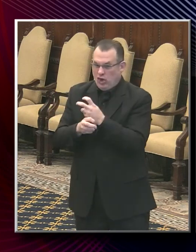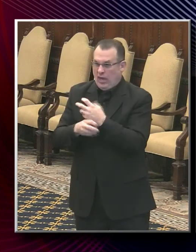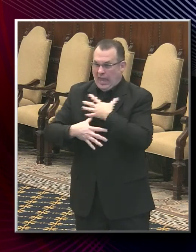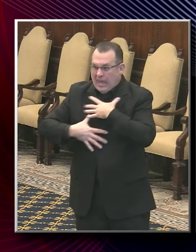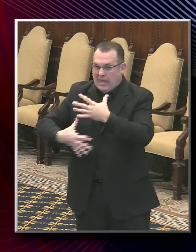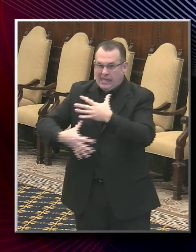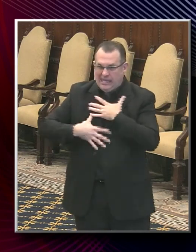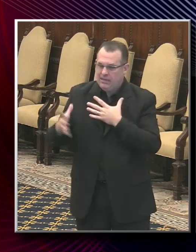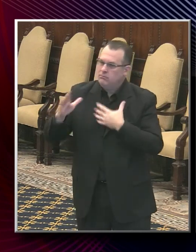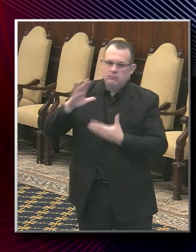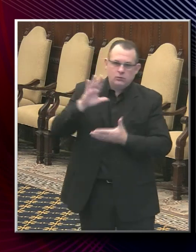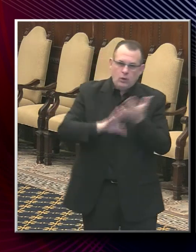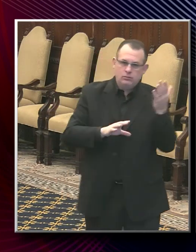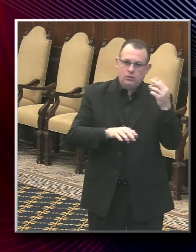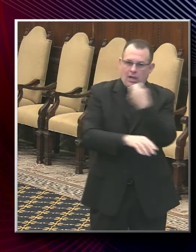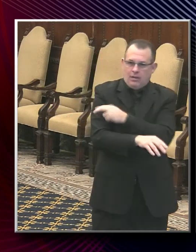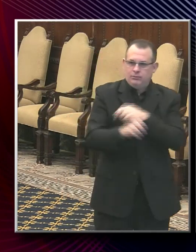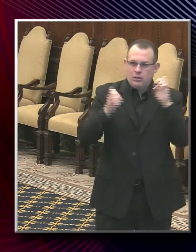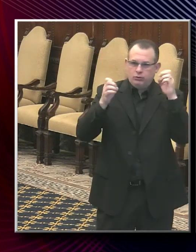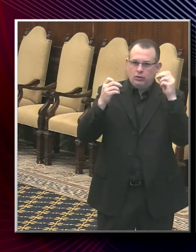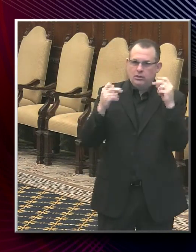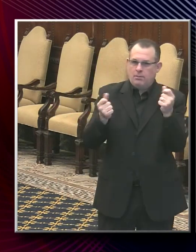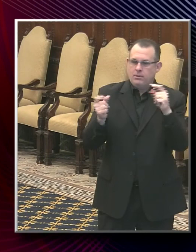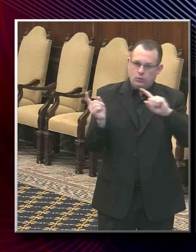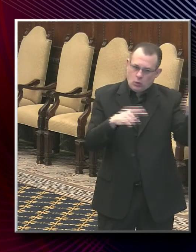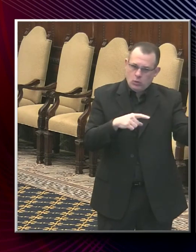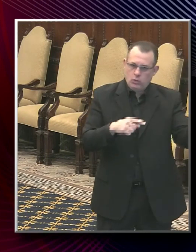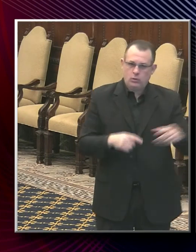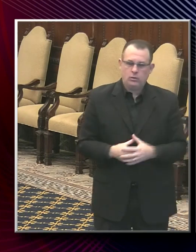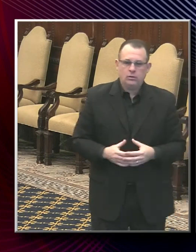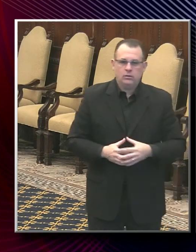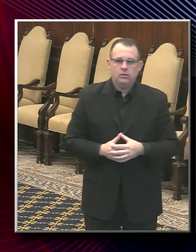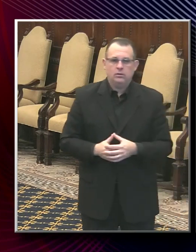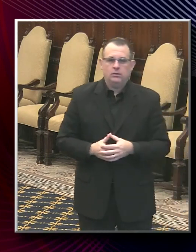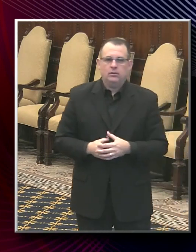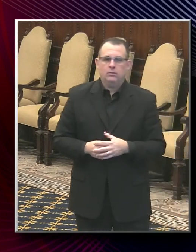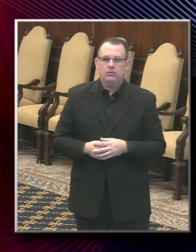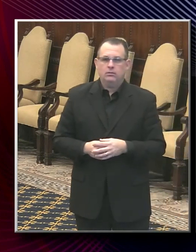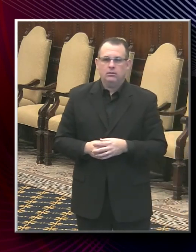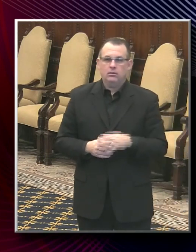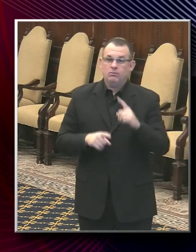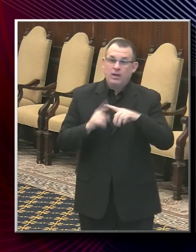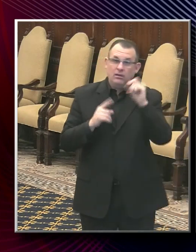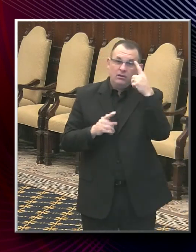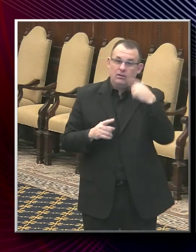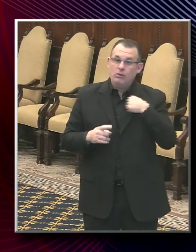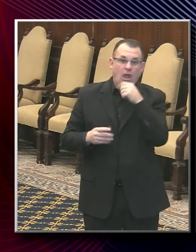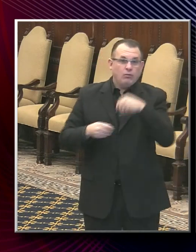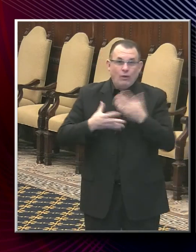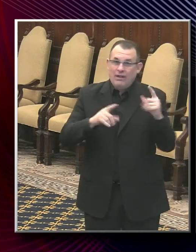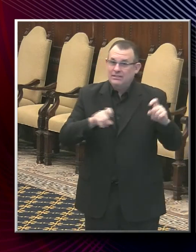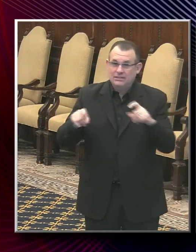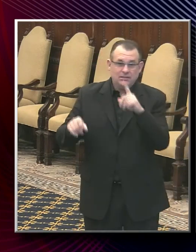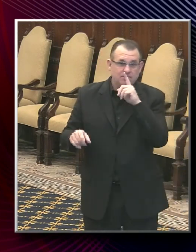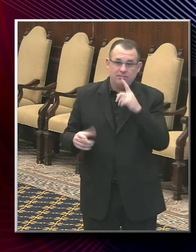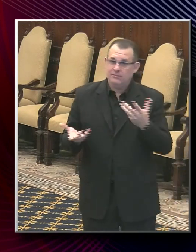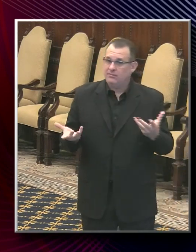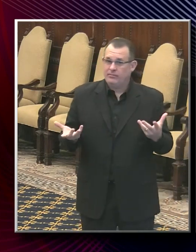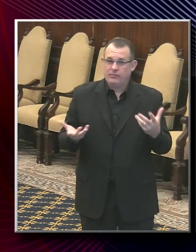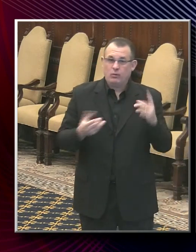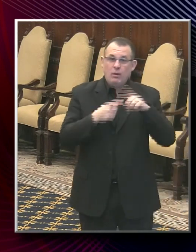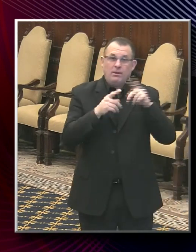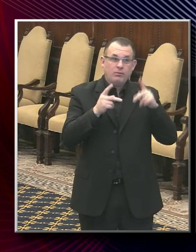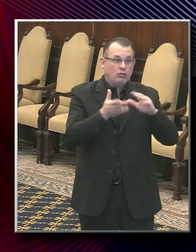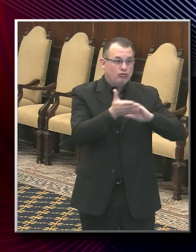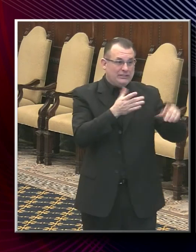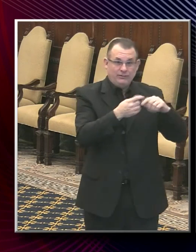get to an emergency room and a hospital to seek medical care. But we are not providing tests upon release. But we